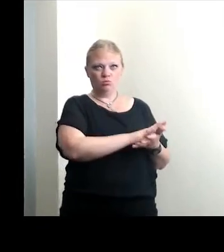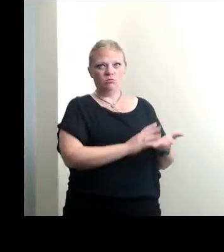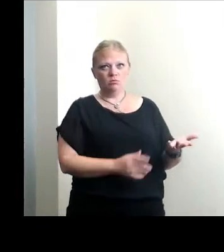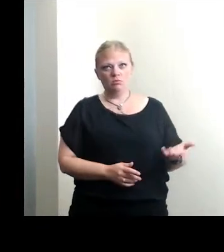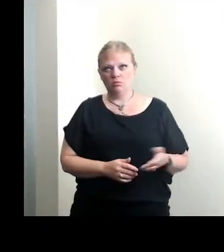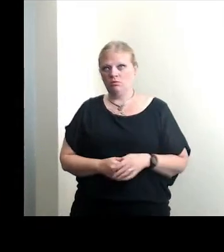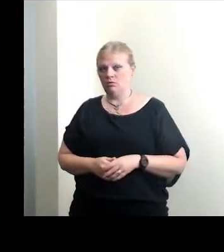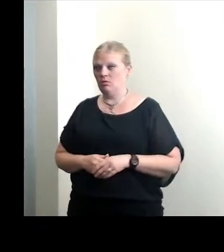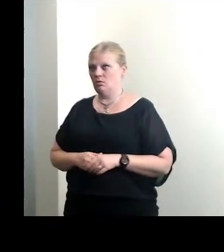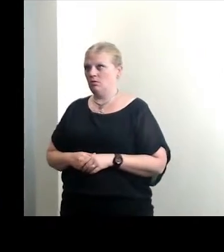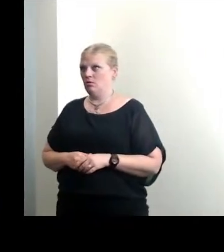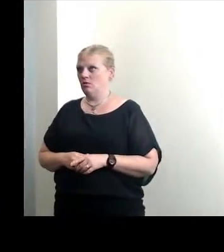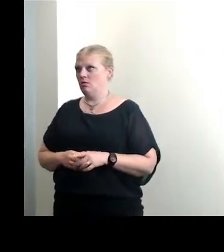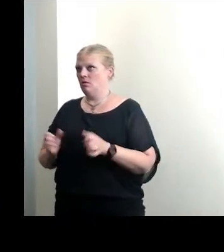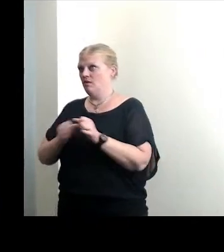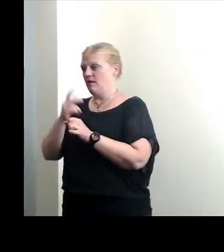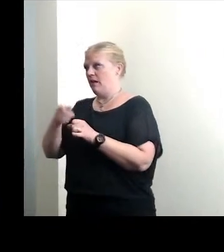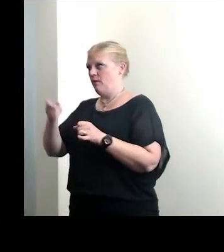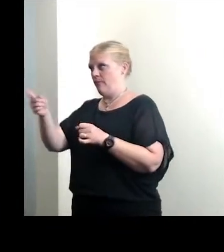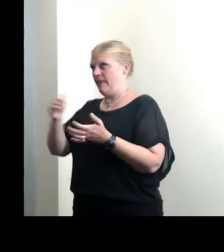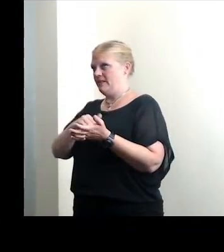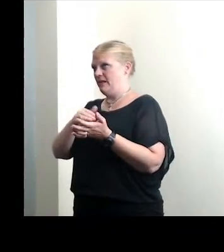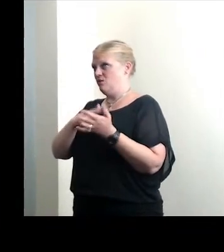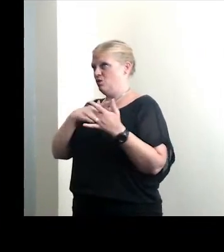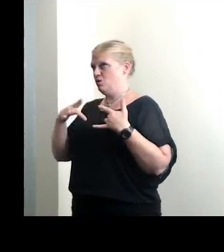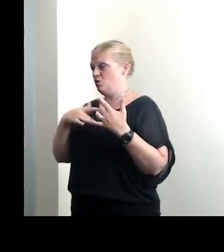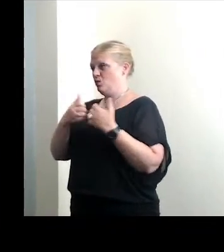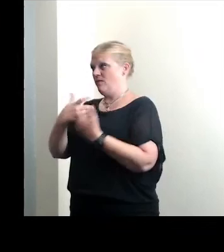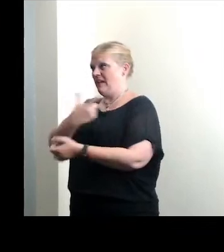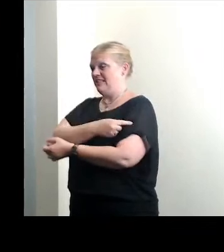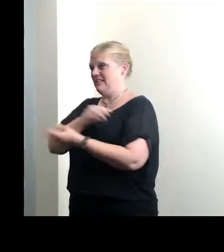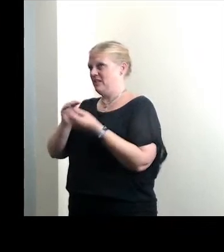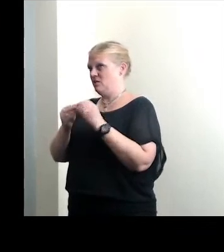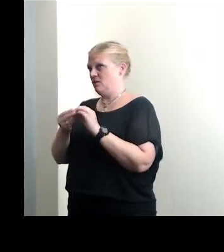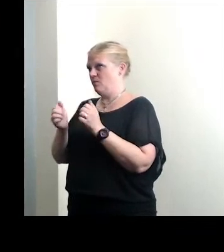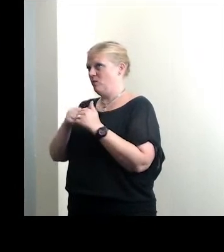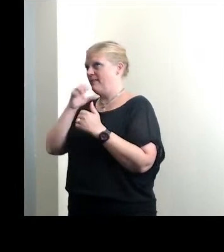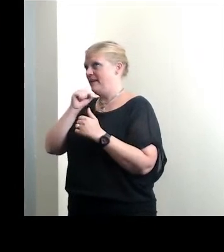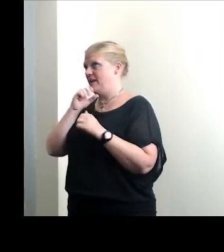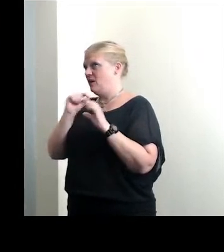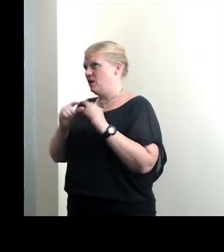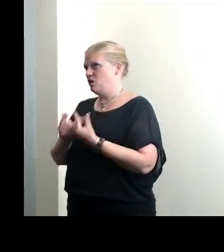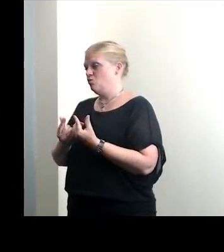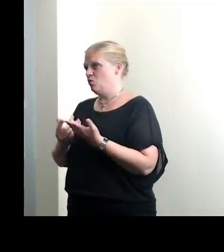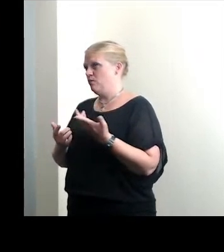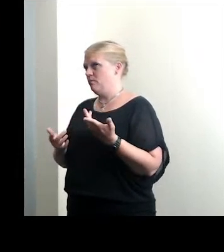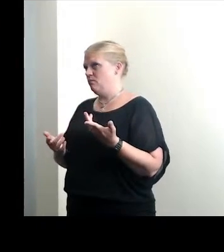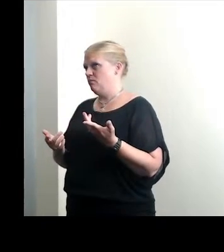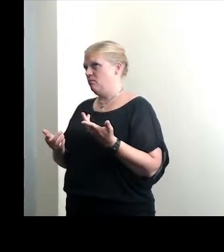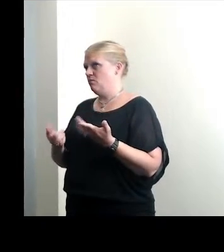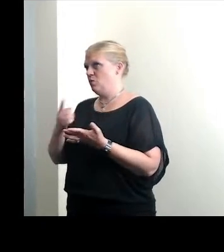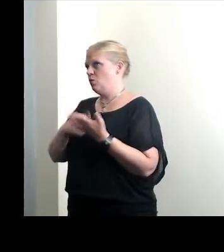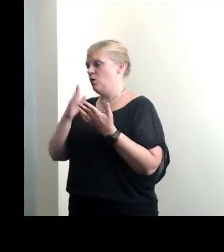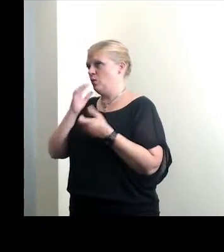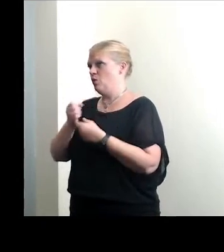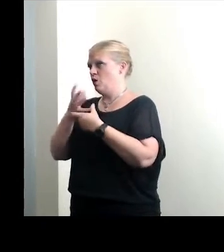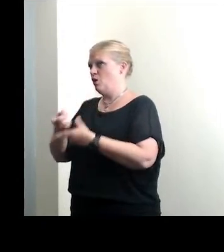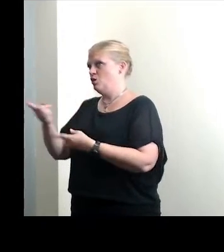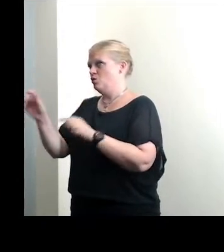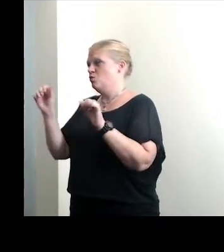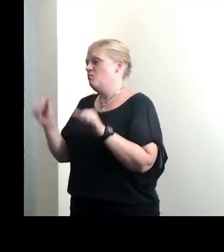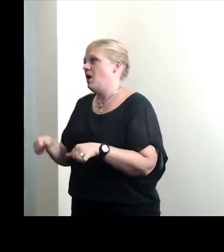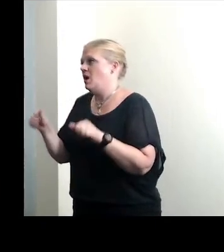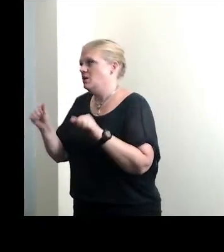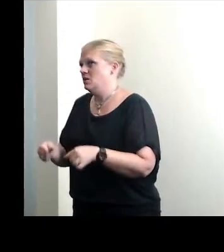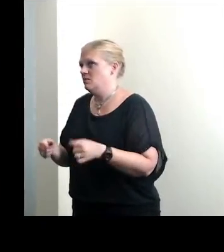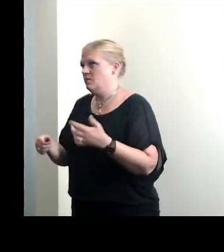I mean, I think you said you're concerned with the vaccination rate with that age group. I mean, what would cause you to possibly